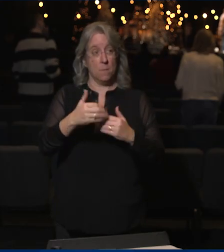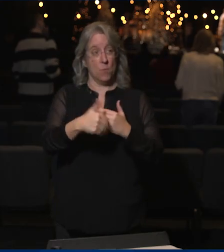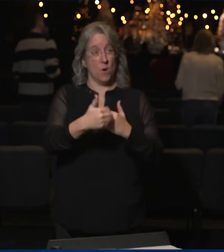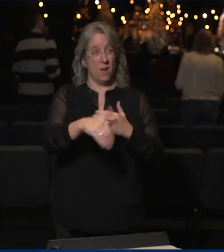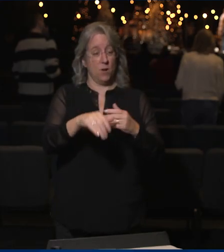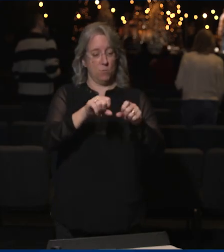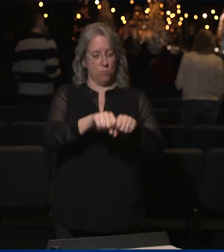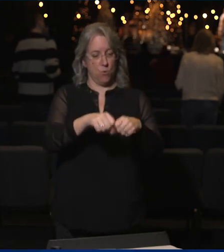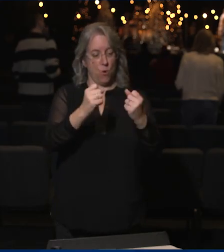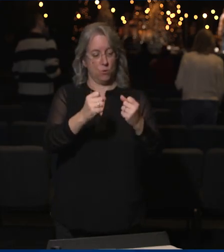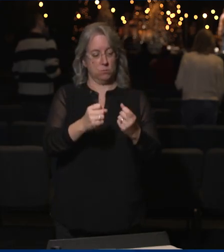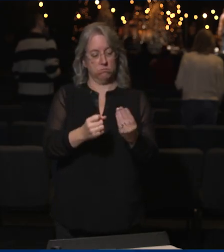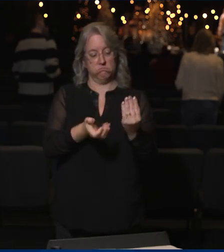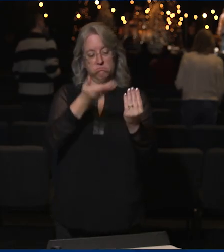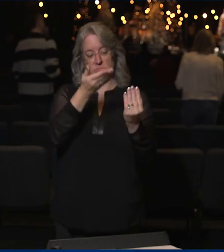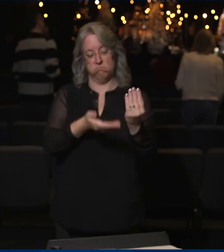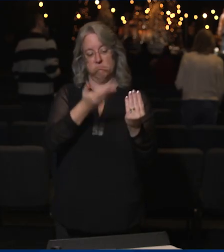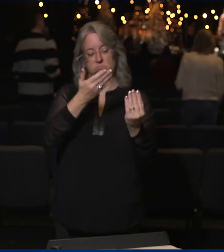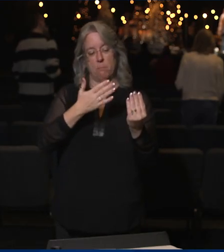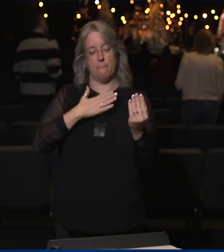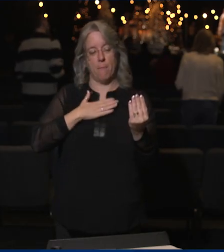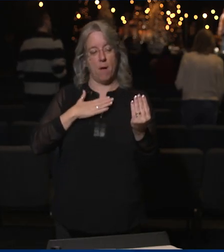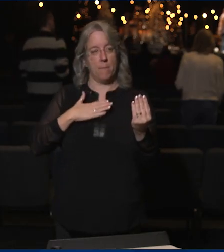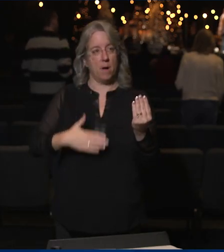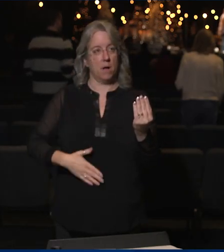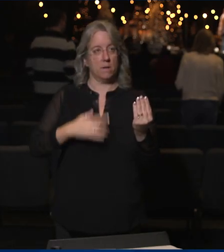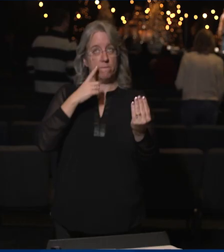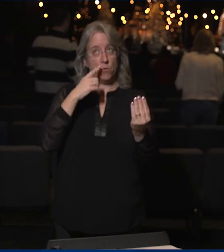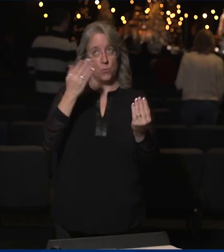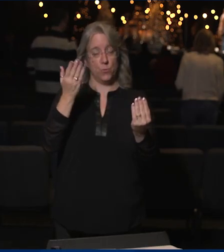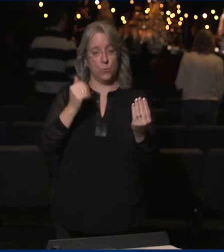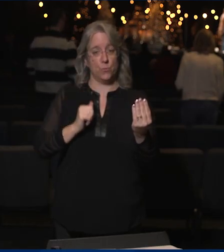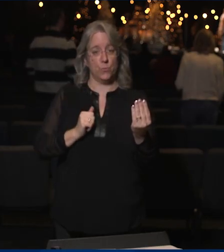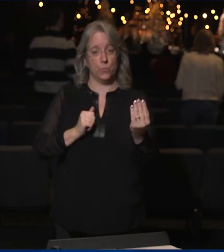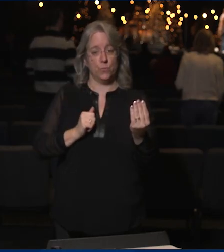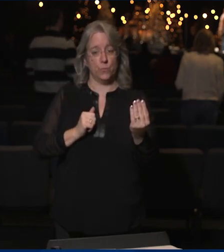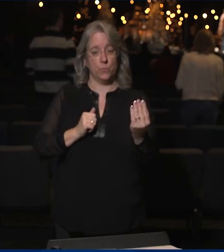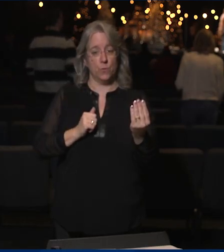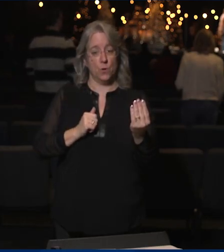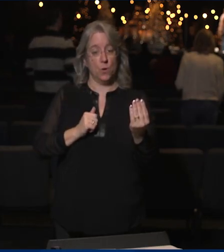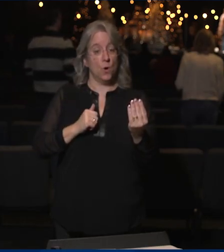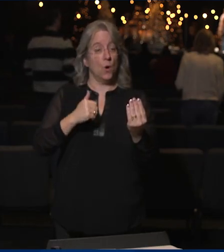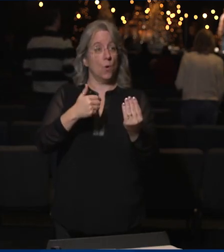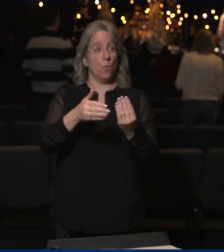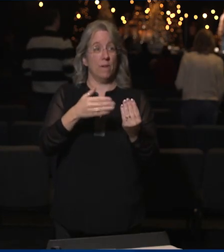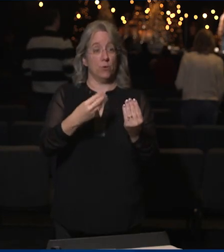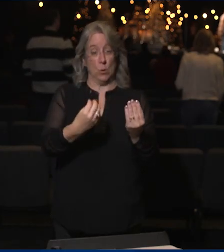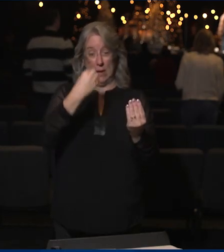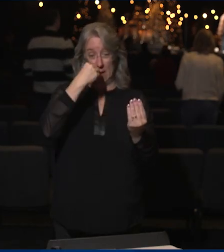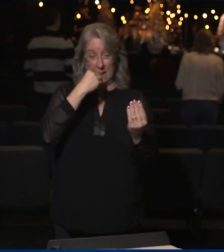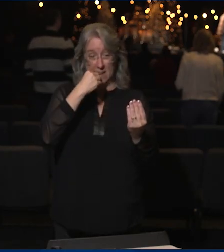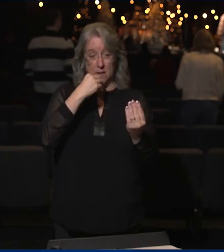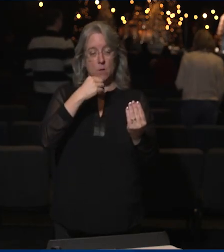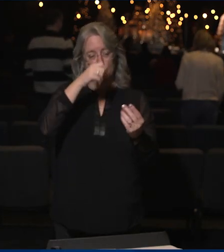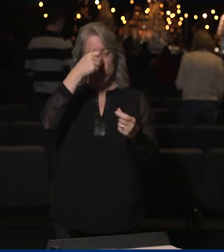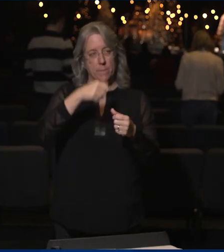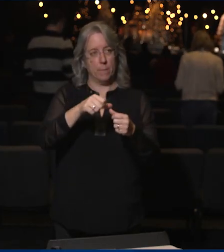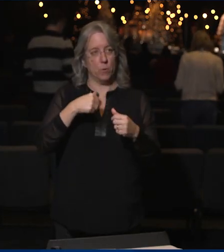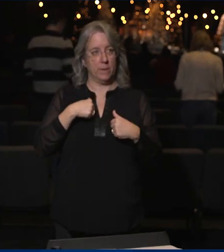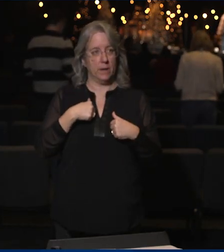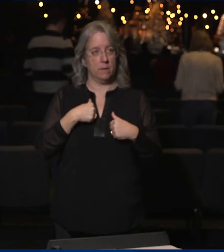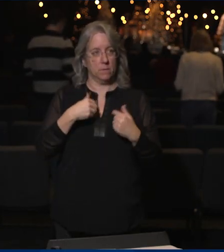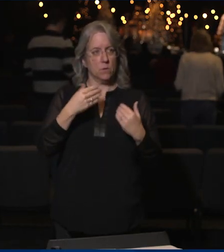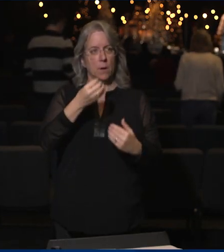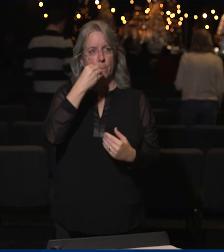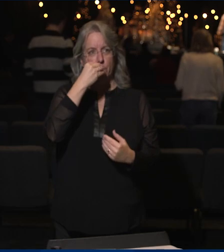body given for you. Whenever you do it in remembrance of me. Let's take the bread.